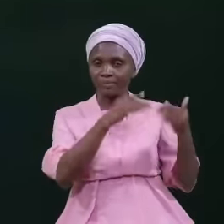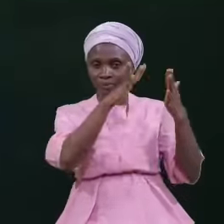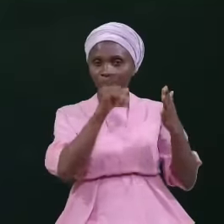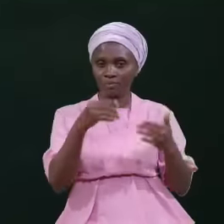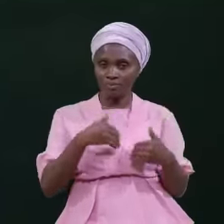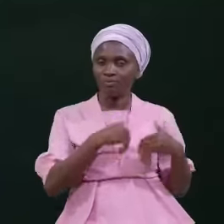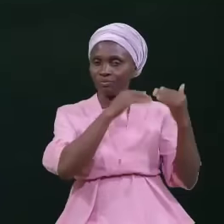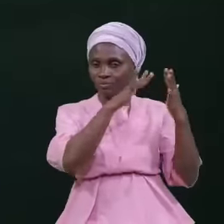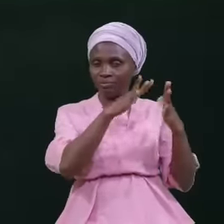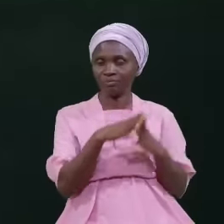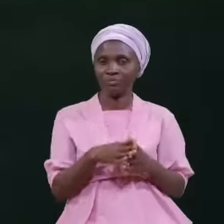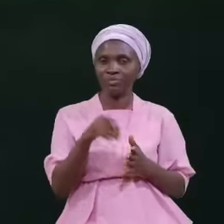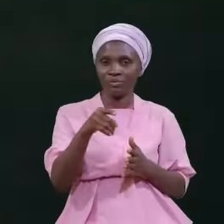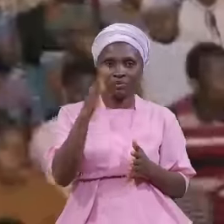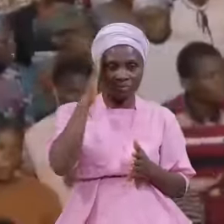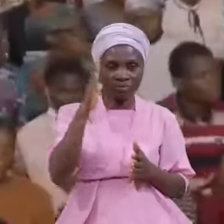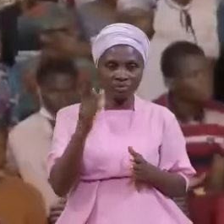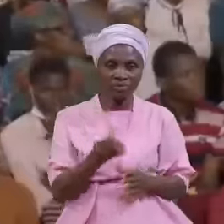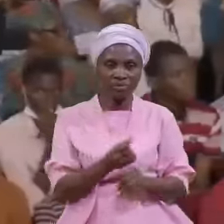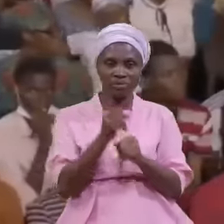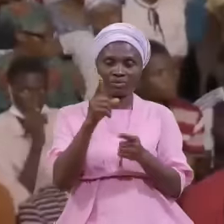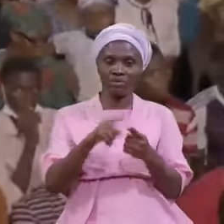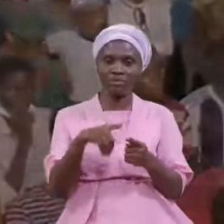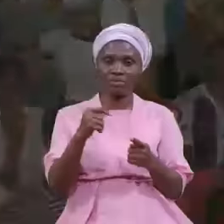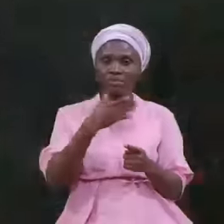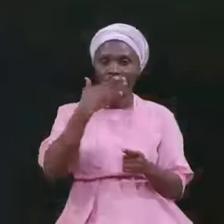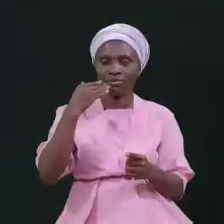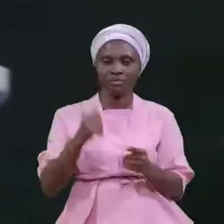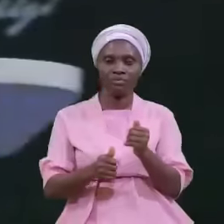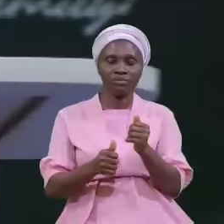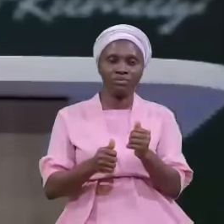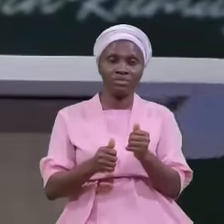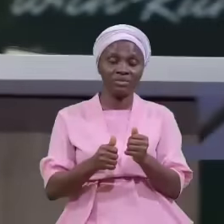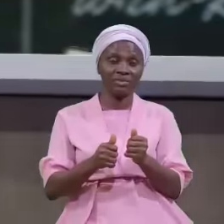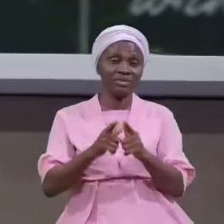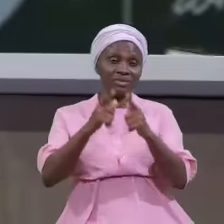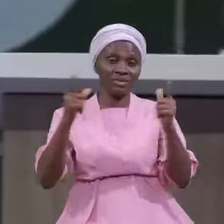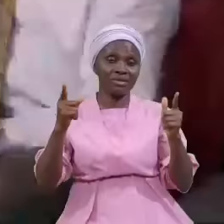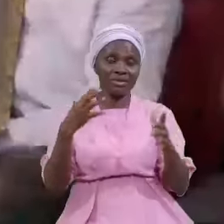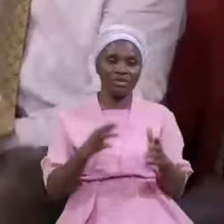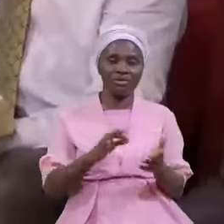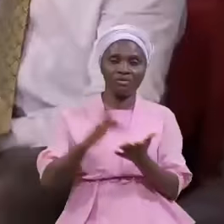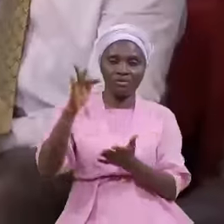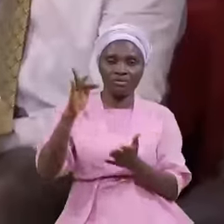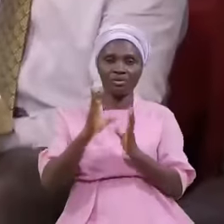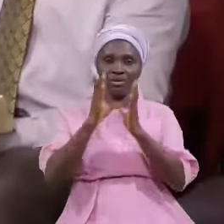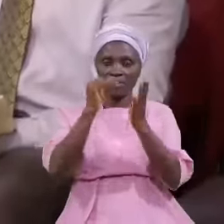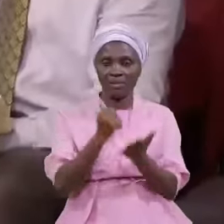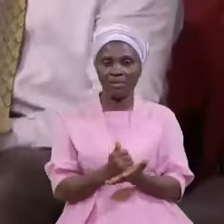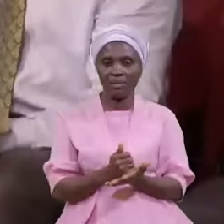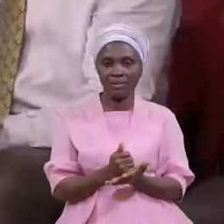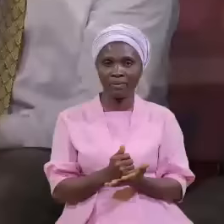you to the greatest of glory. Let the church say amen. Look at